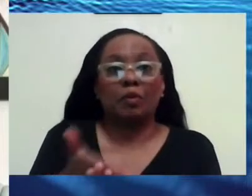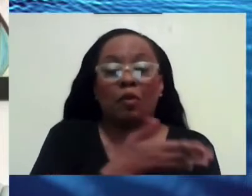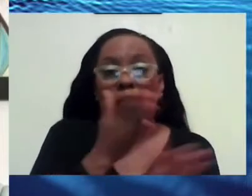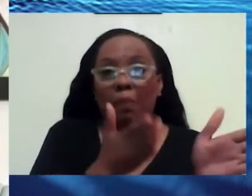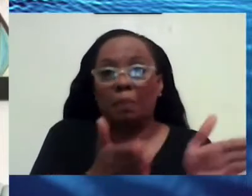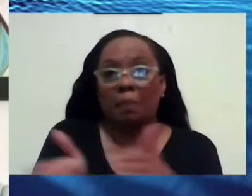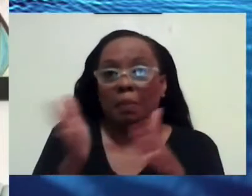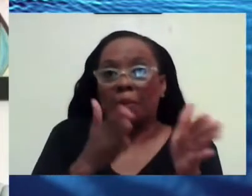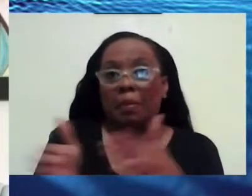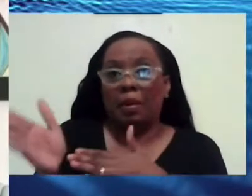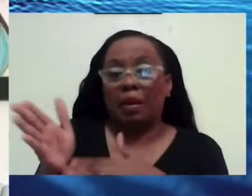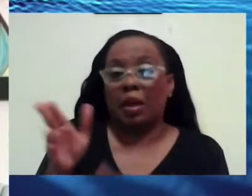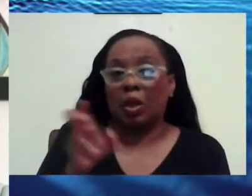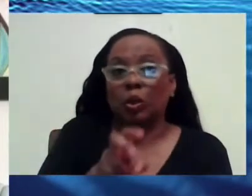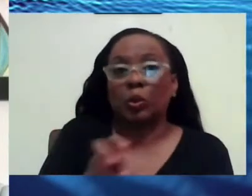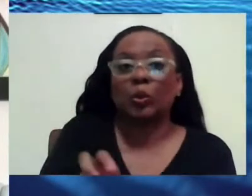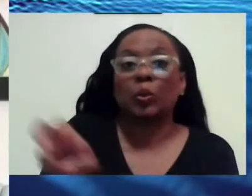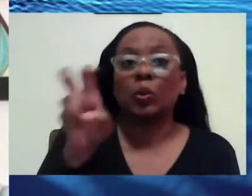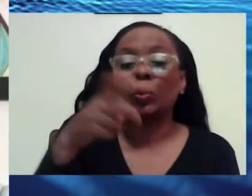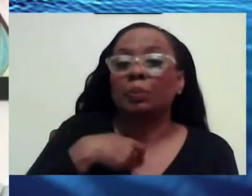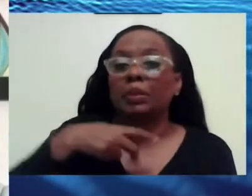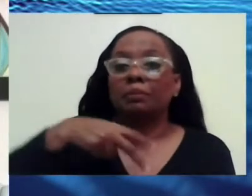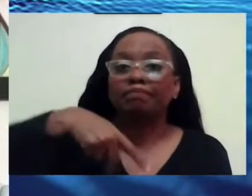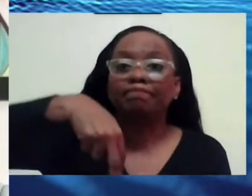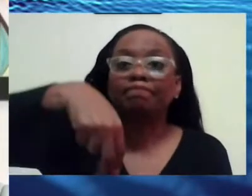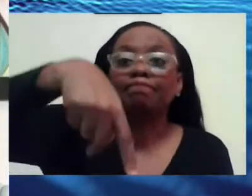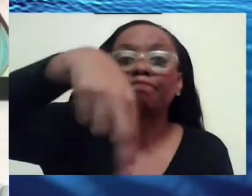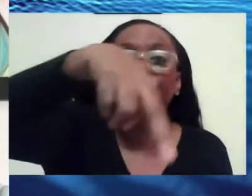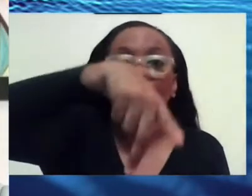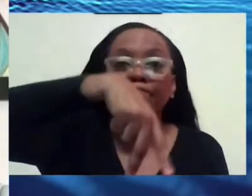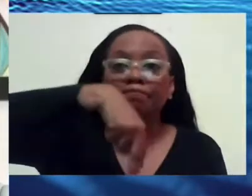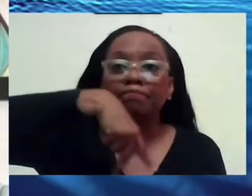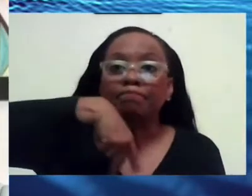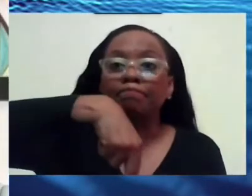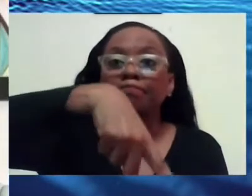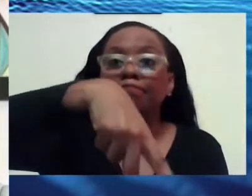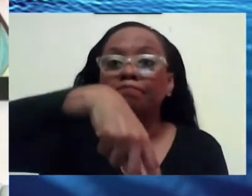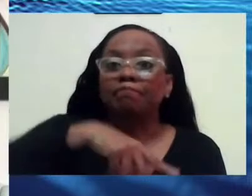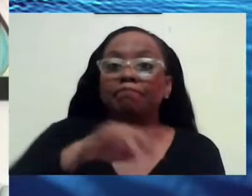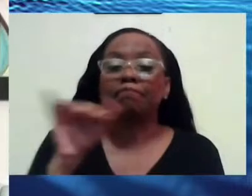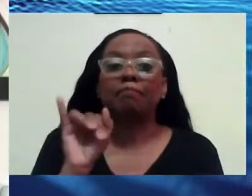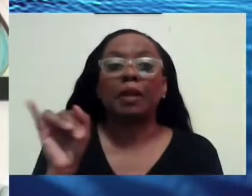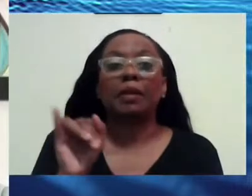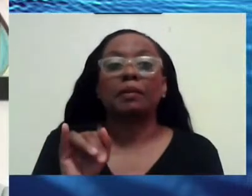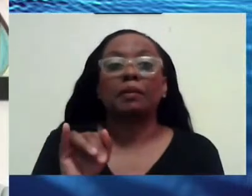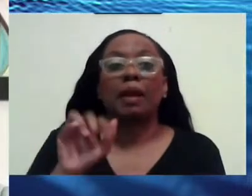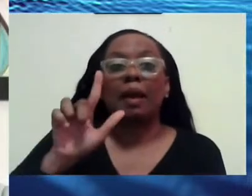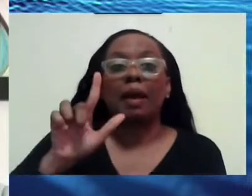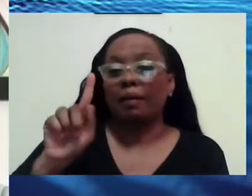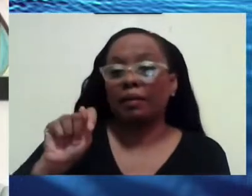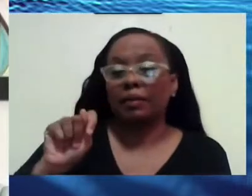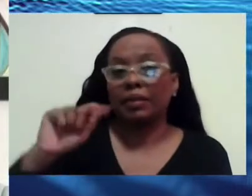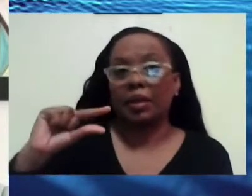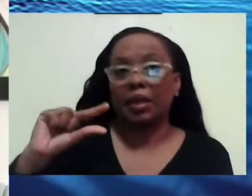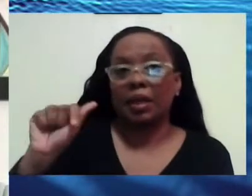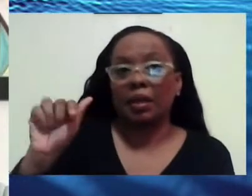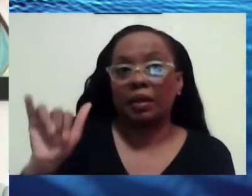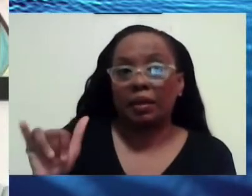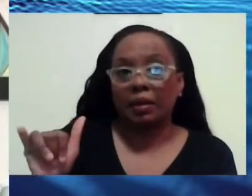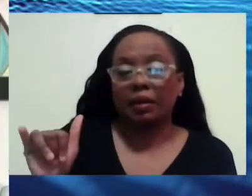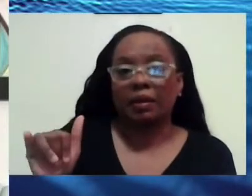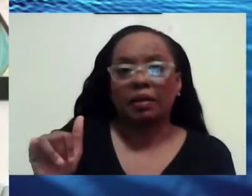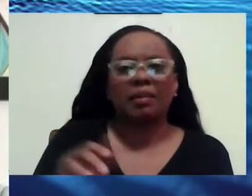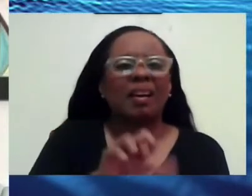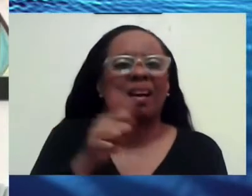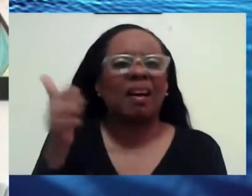many of you would have brought to the attention of the public in relation to Lawrence T. Gay and George Primary. We were looking to basically show